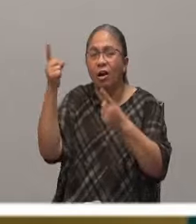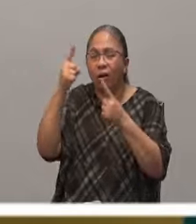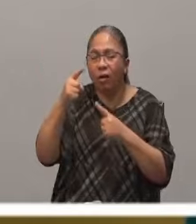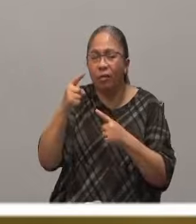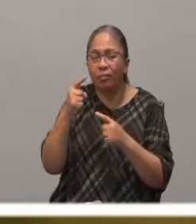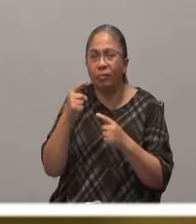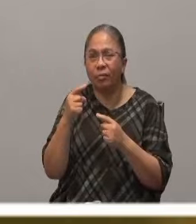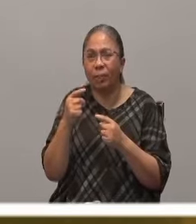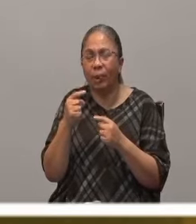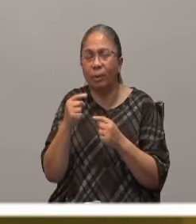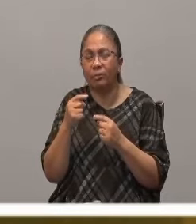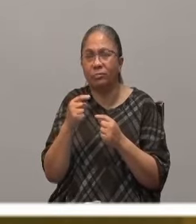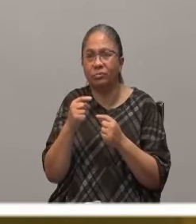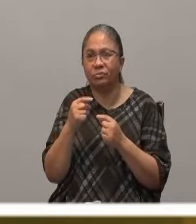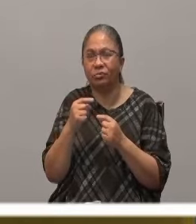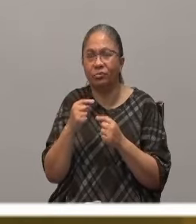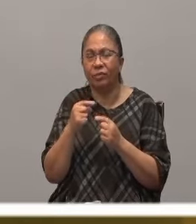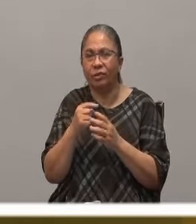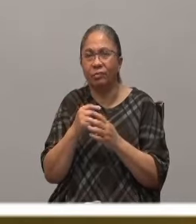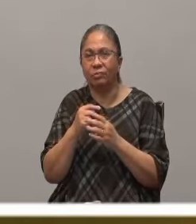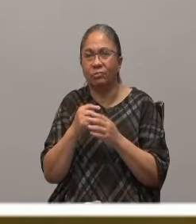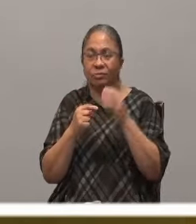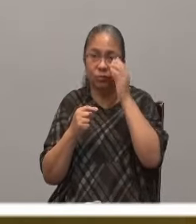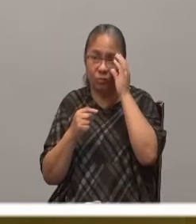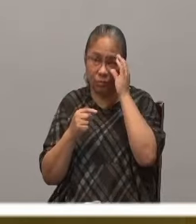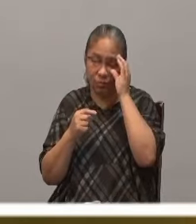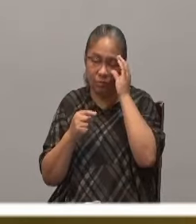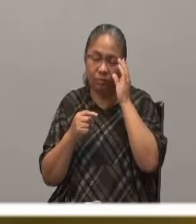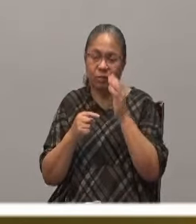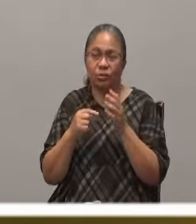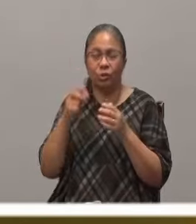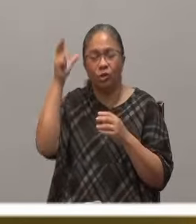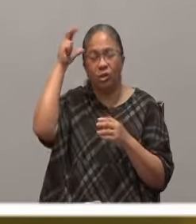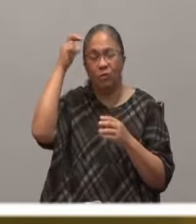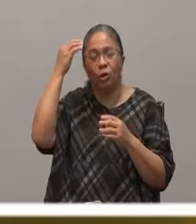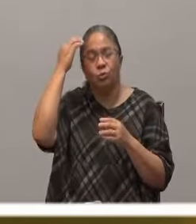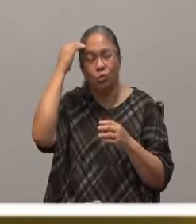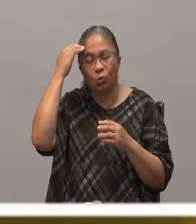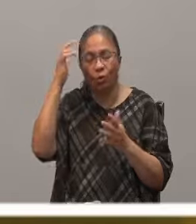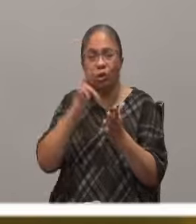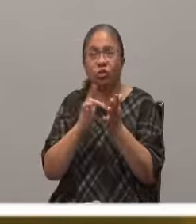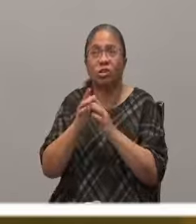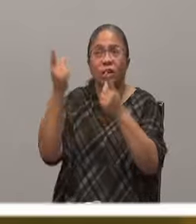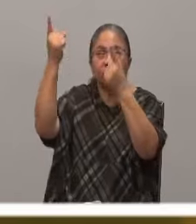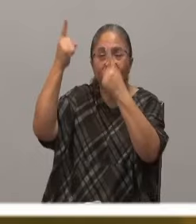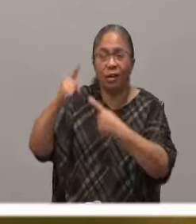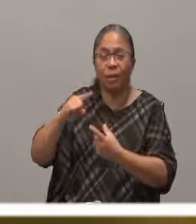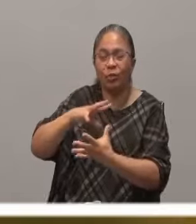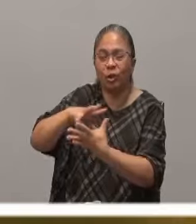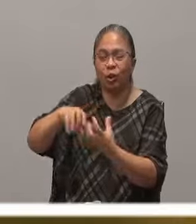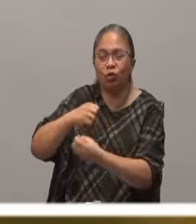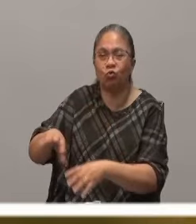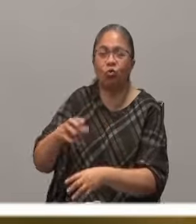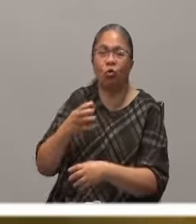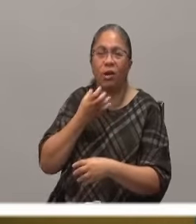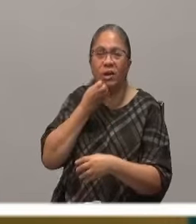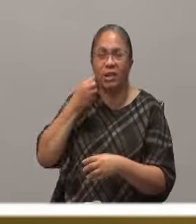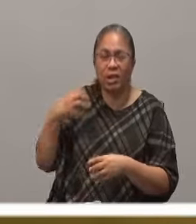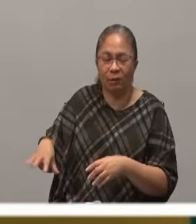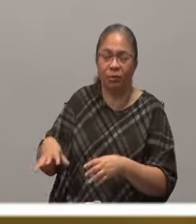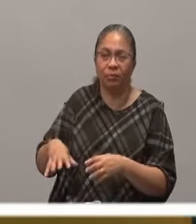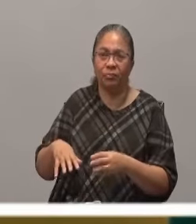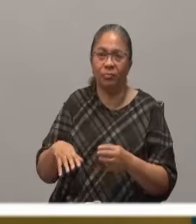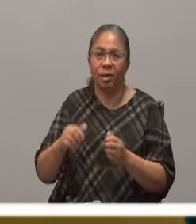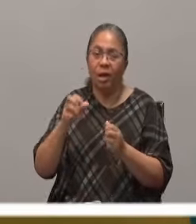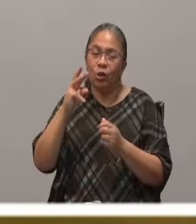evil. And recognizing his office as high priest, we already have at the very beginning of Mark